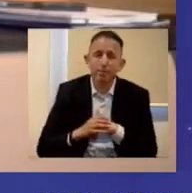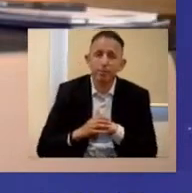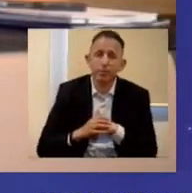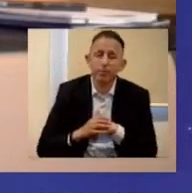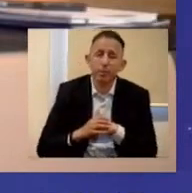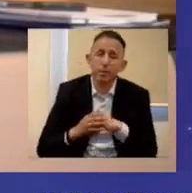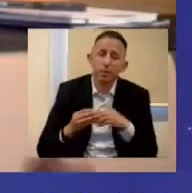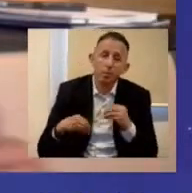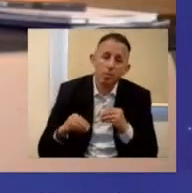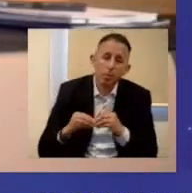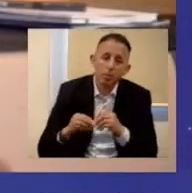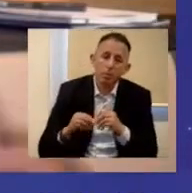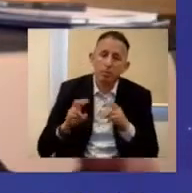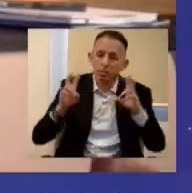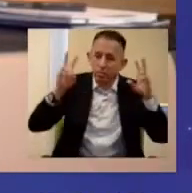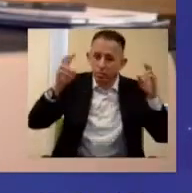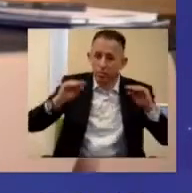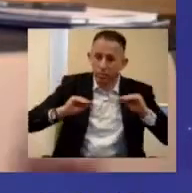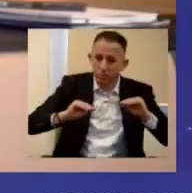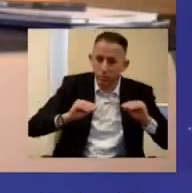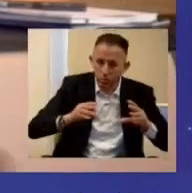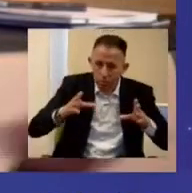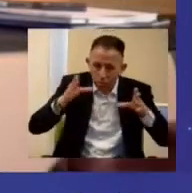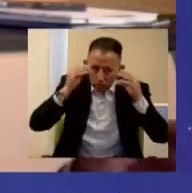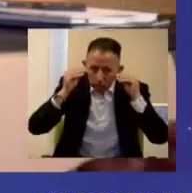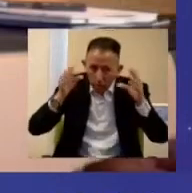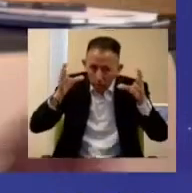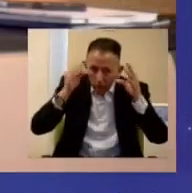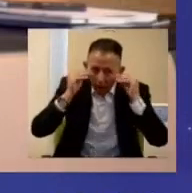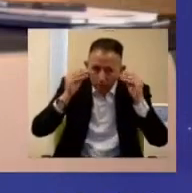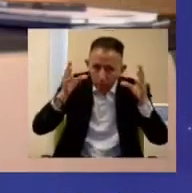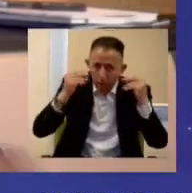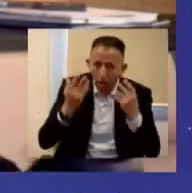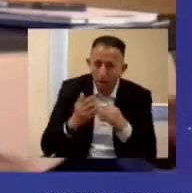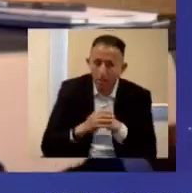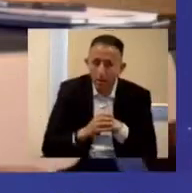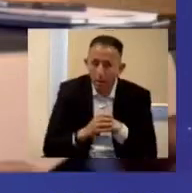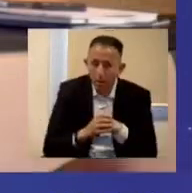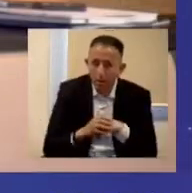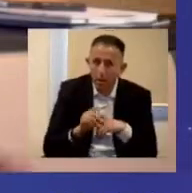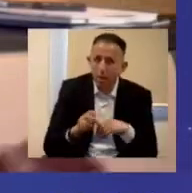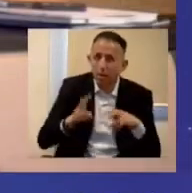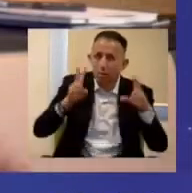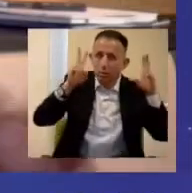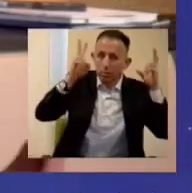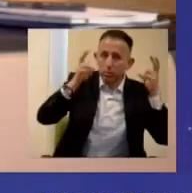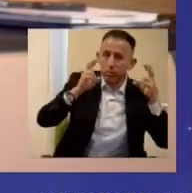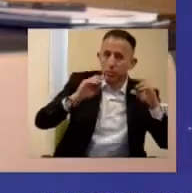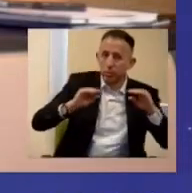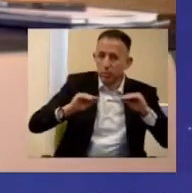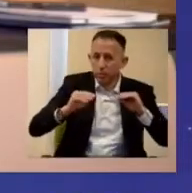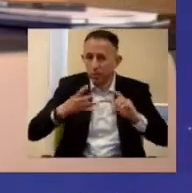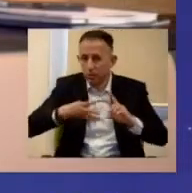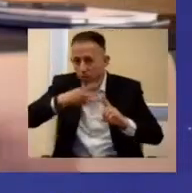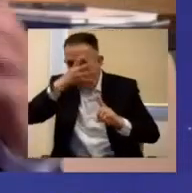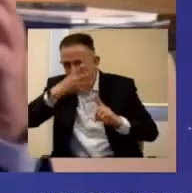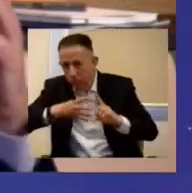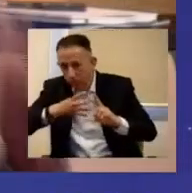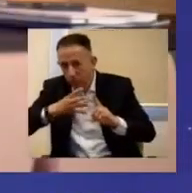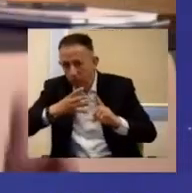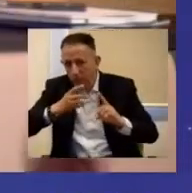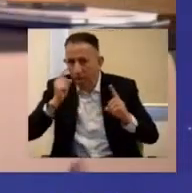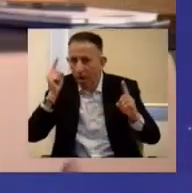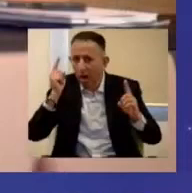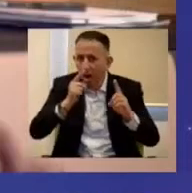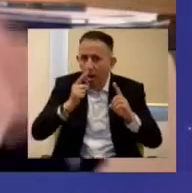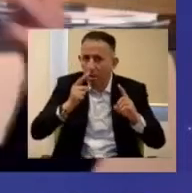learning. So that is the same trend, and that is the performance goals and the mastery goals. So the problem